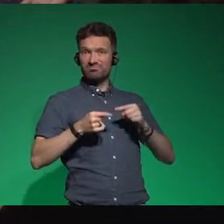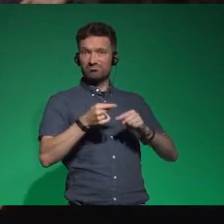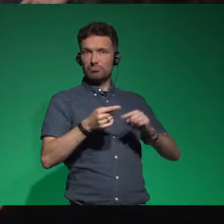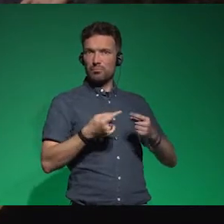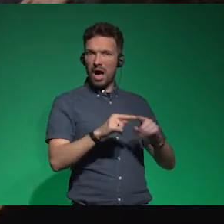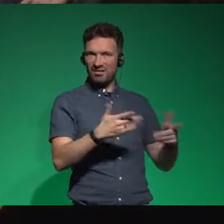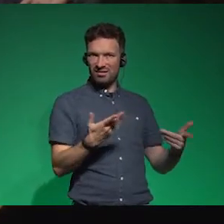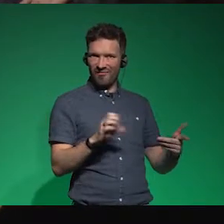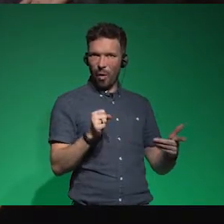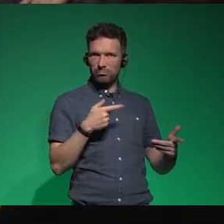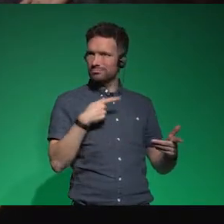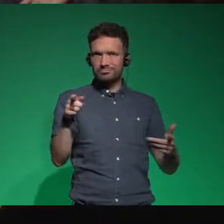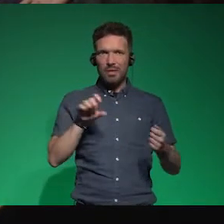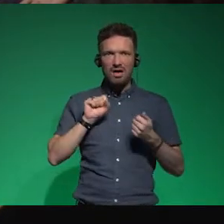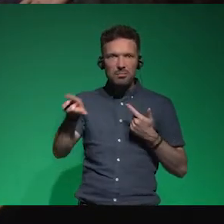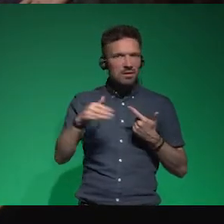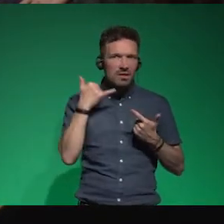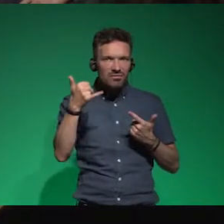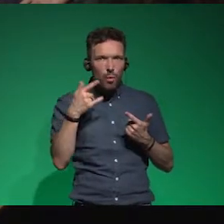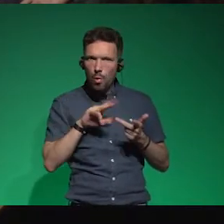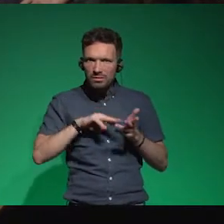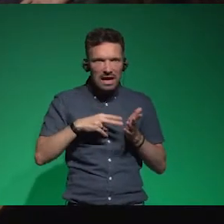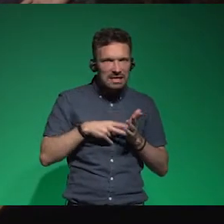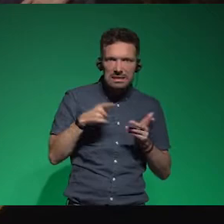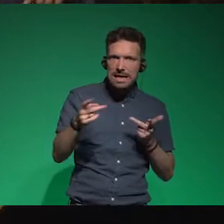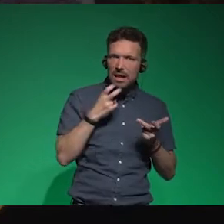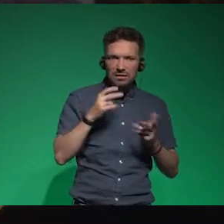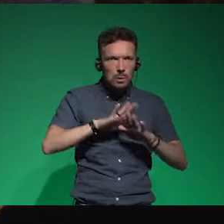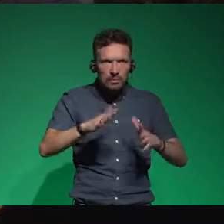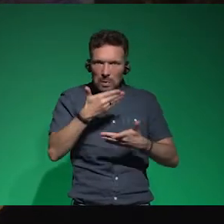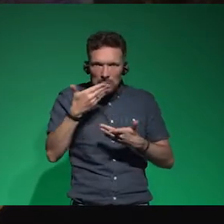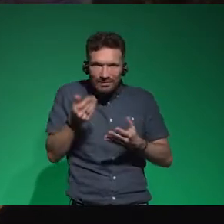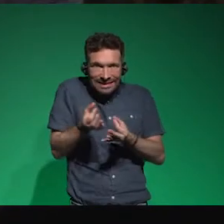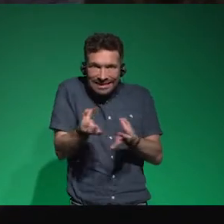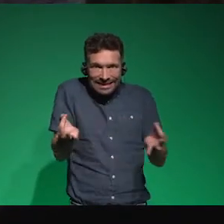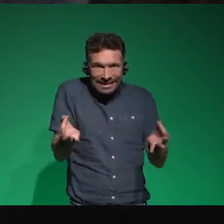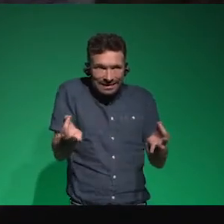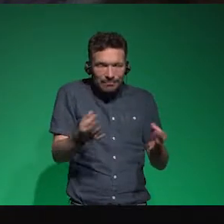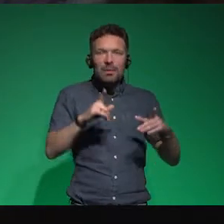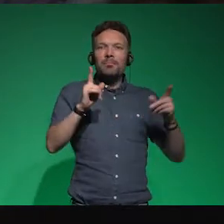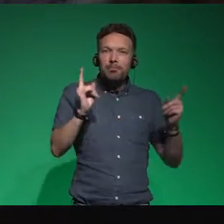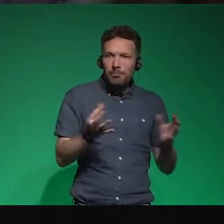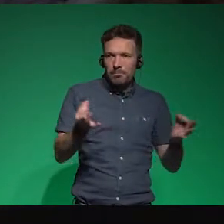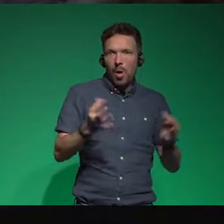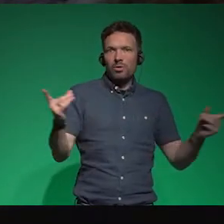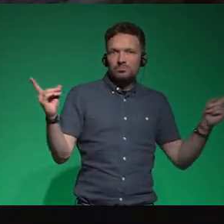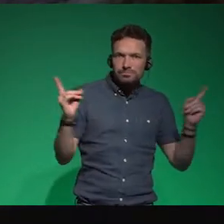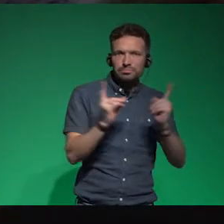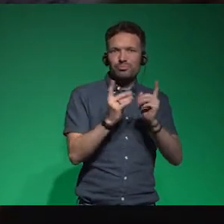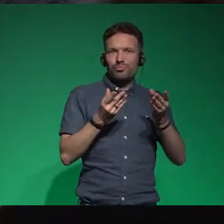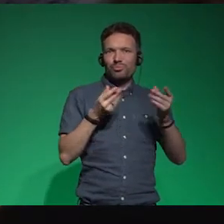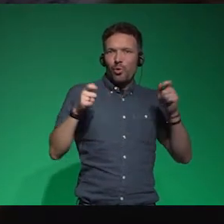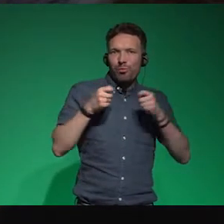no electricity, no. Yeah, that's good. Yeah. But you said that it was just 2 months.